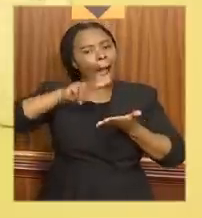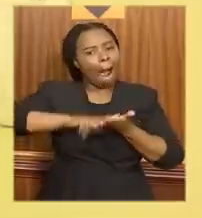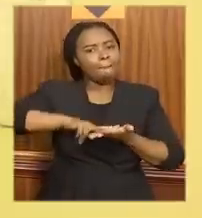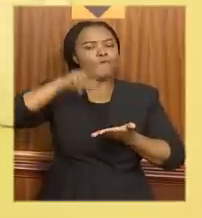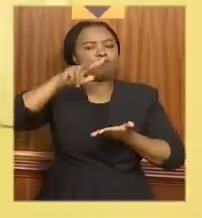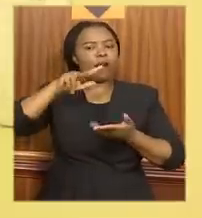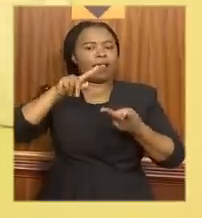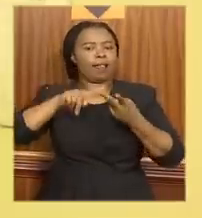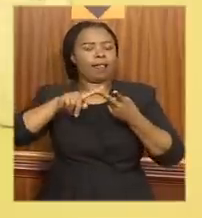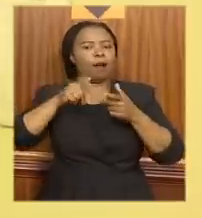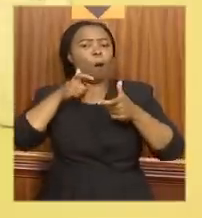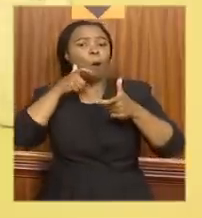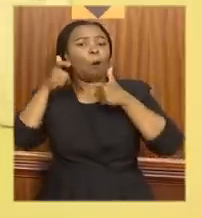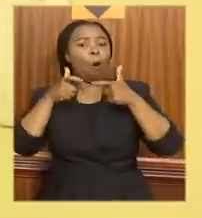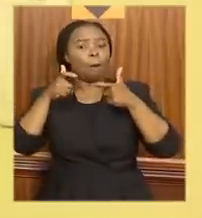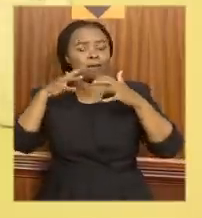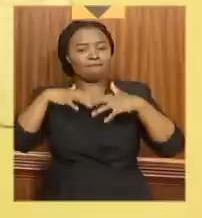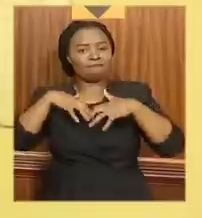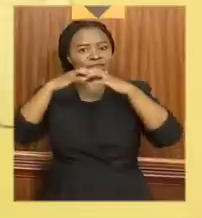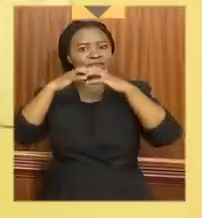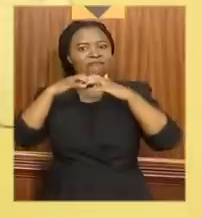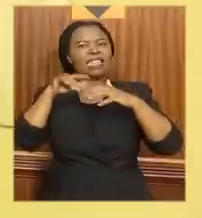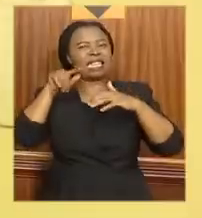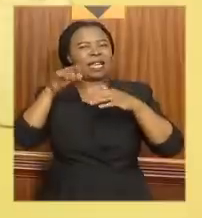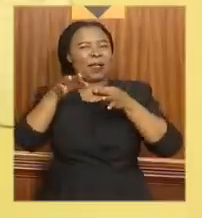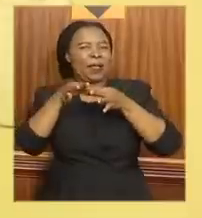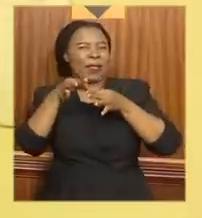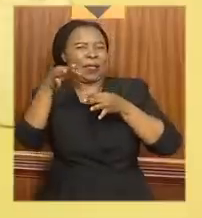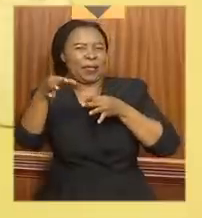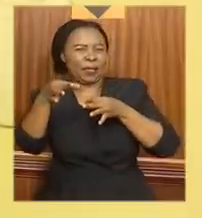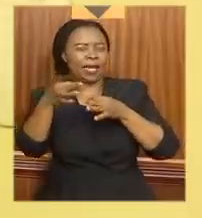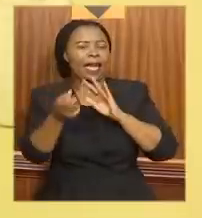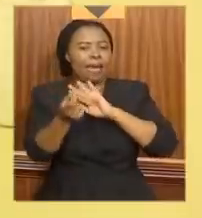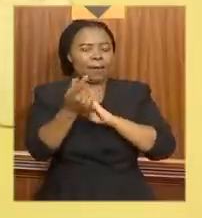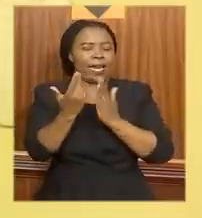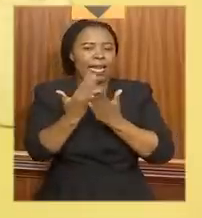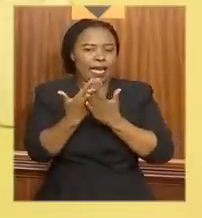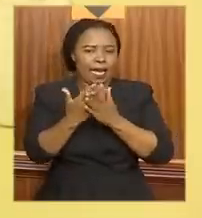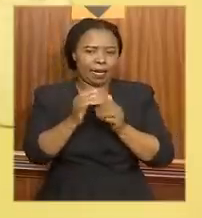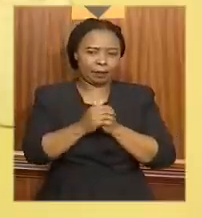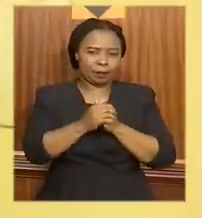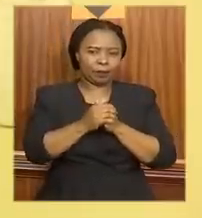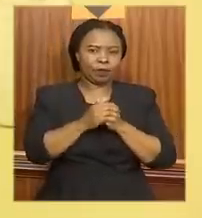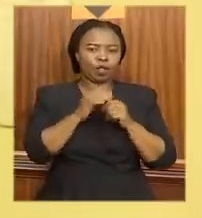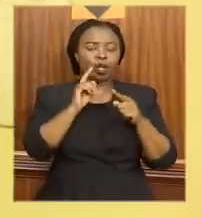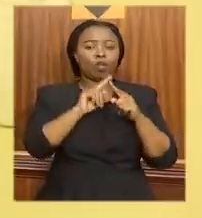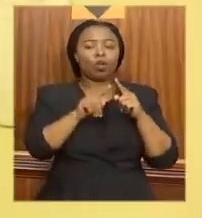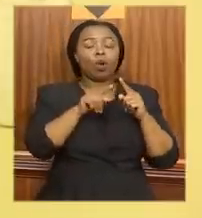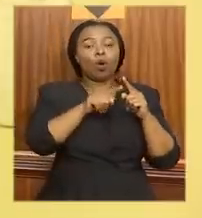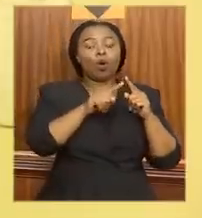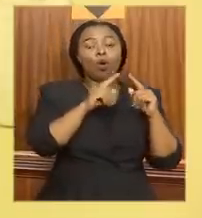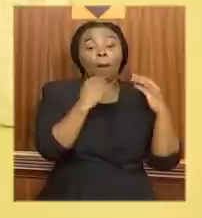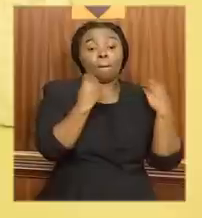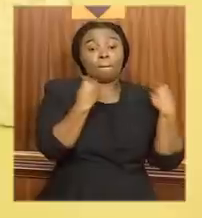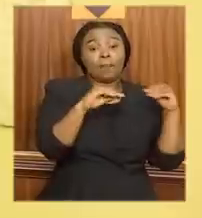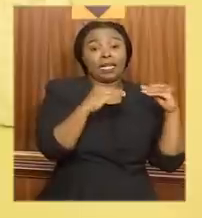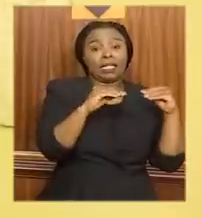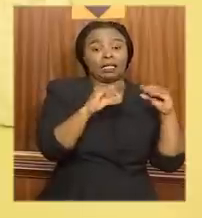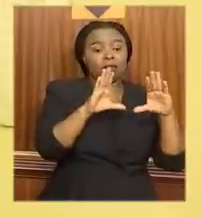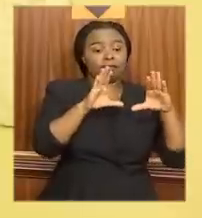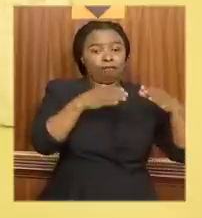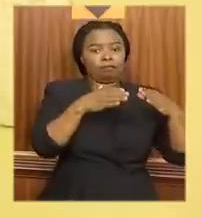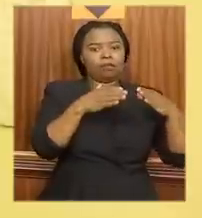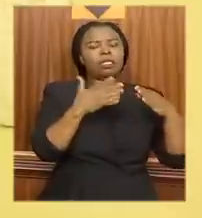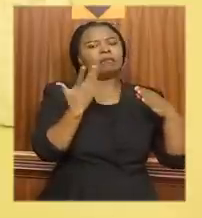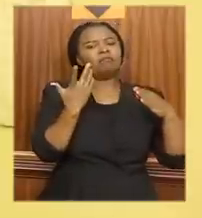commence construction. The process from design to commercial operation has tended to take